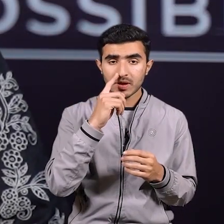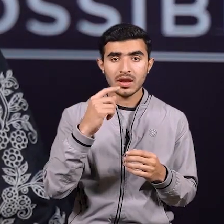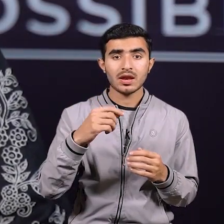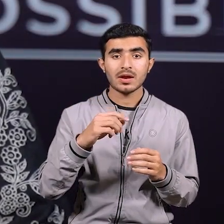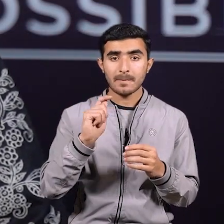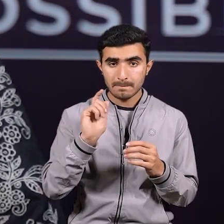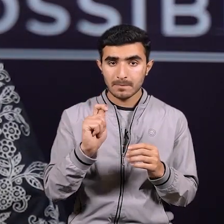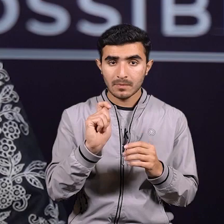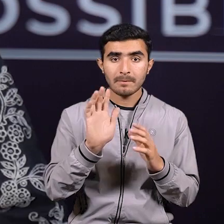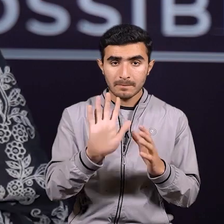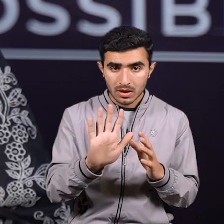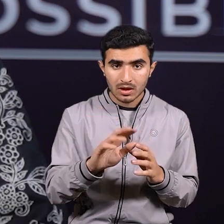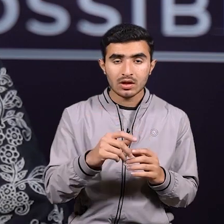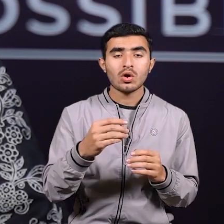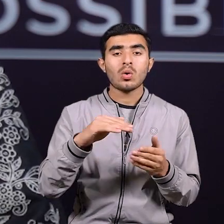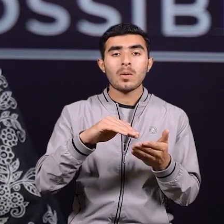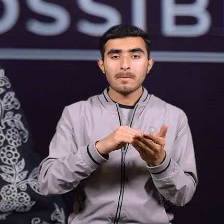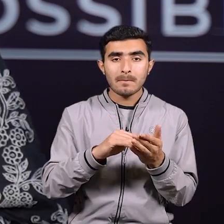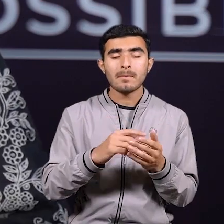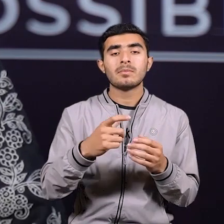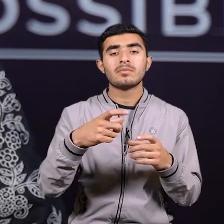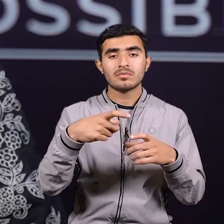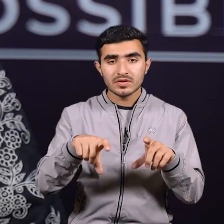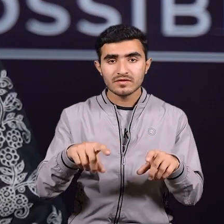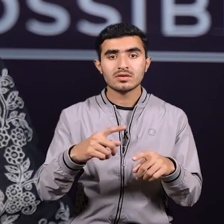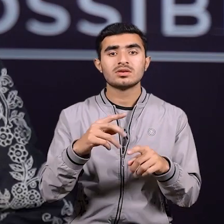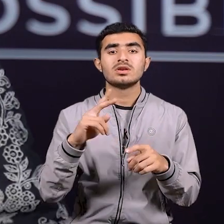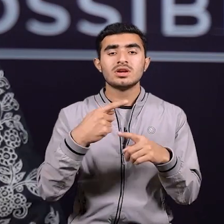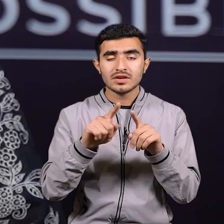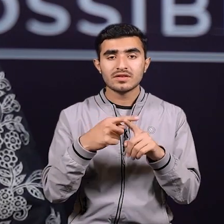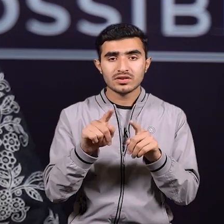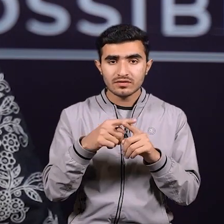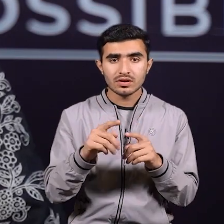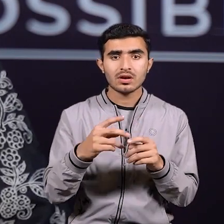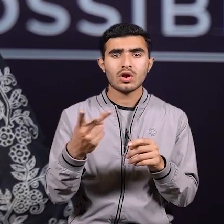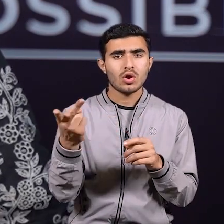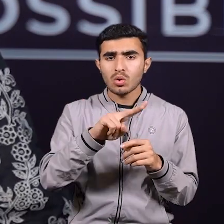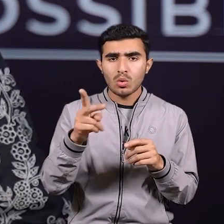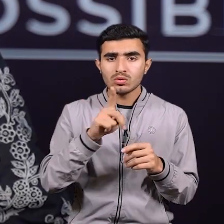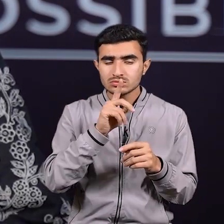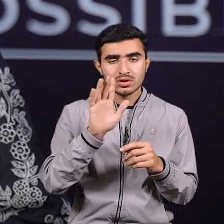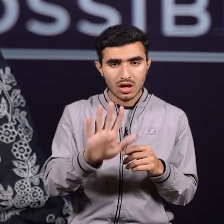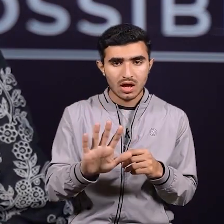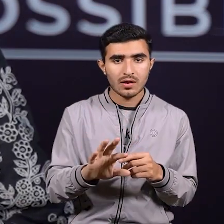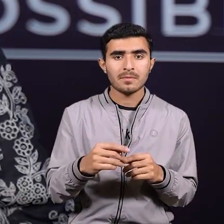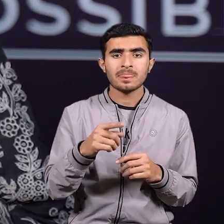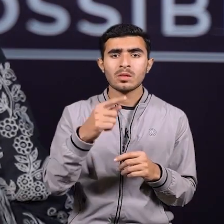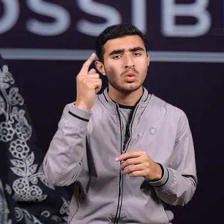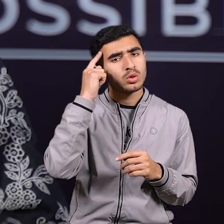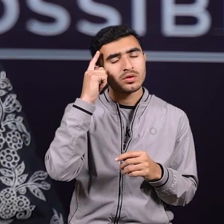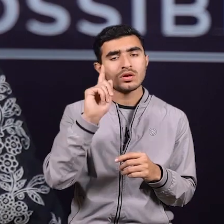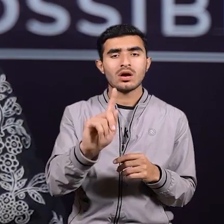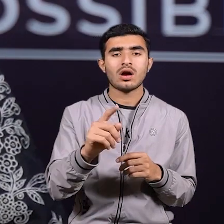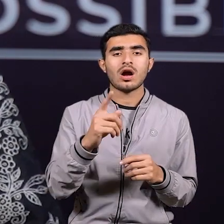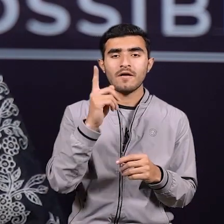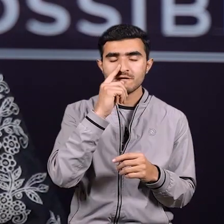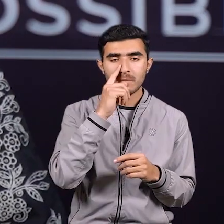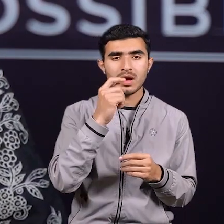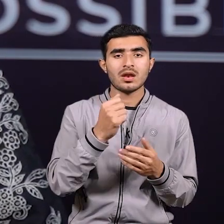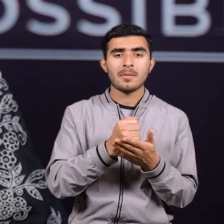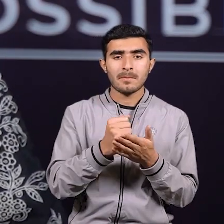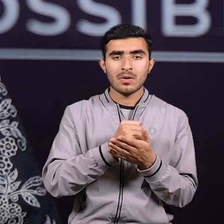ends, where either gender doesn't restrict the other from becoming who they are, from evolving